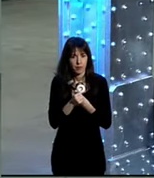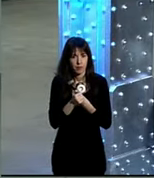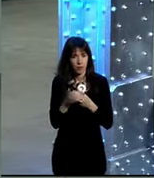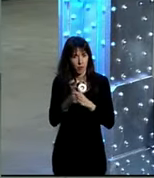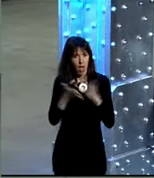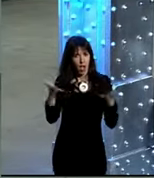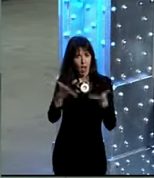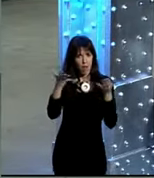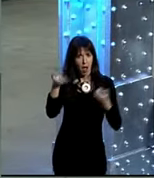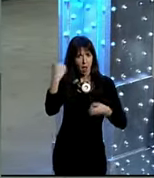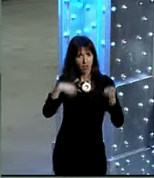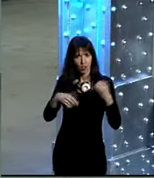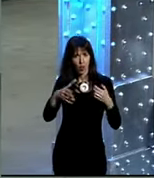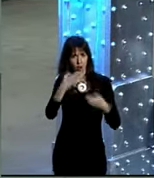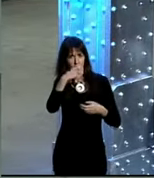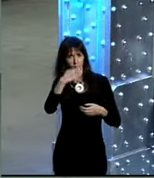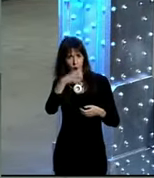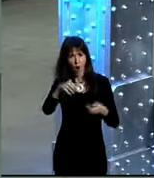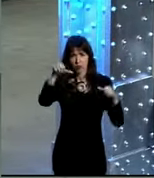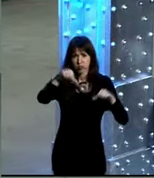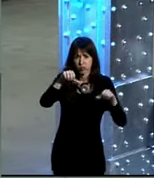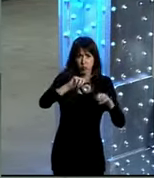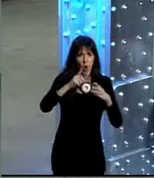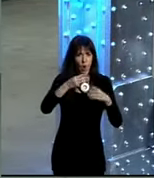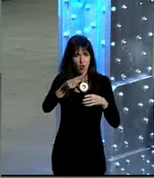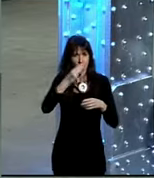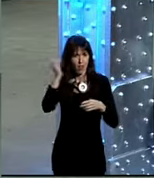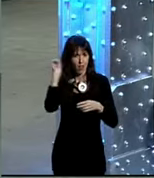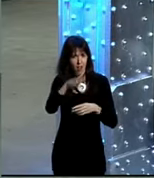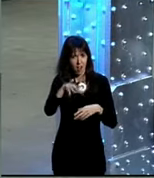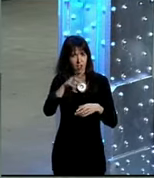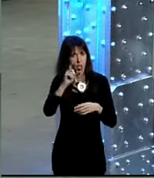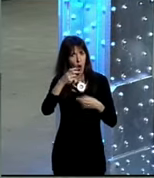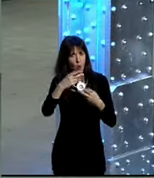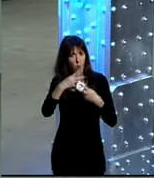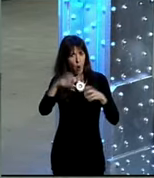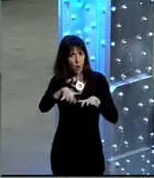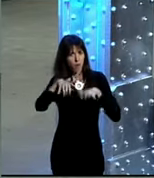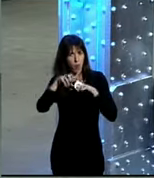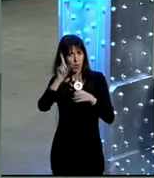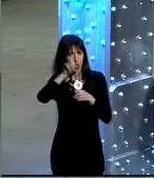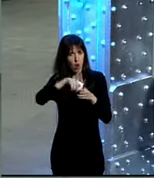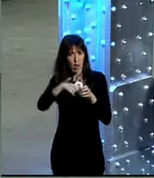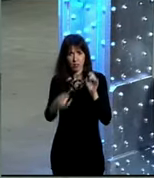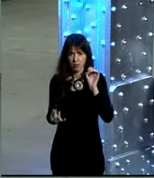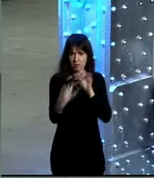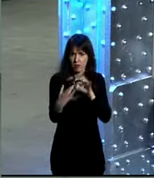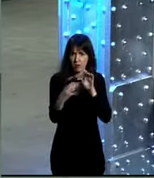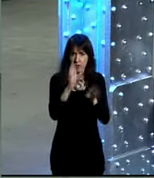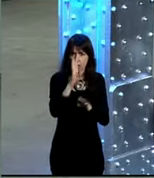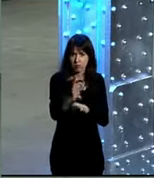they booed and hissed and threw food at the person. Instant feedback, something we all could use from time to